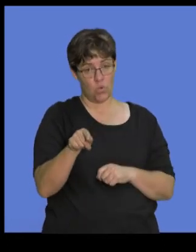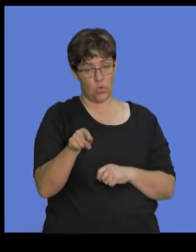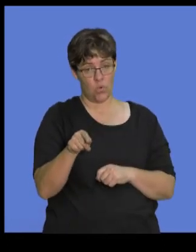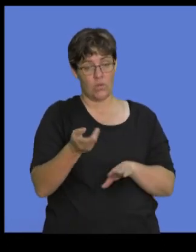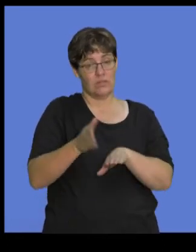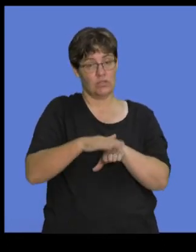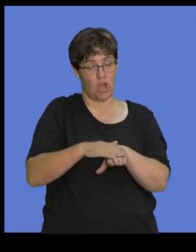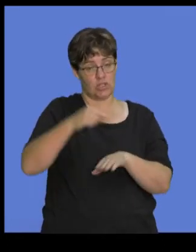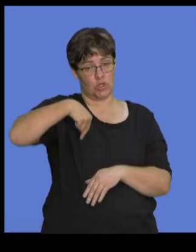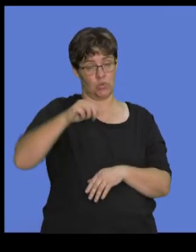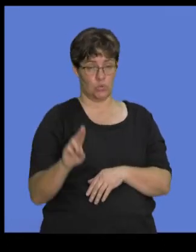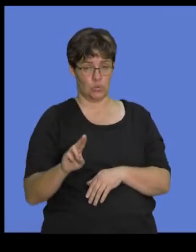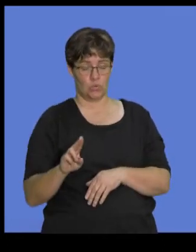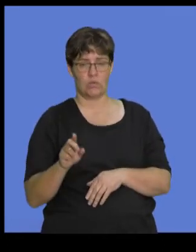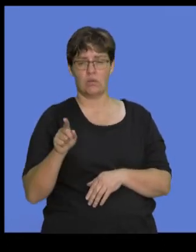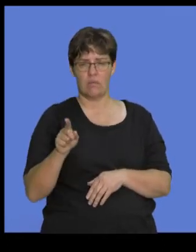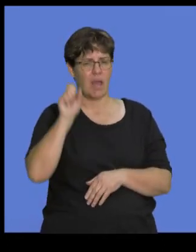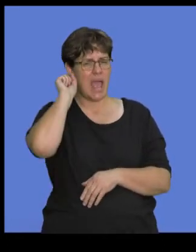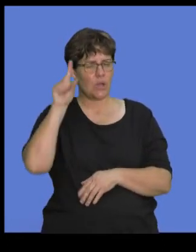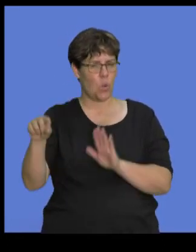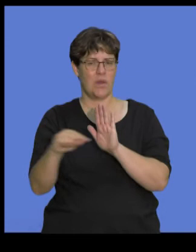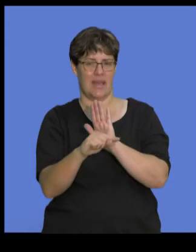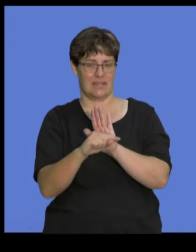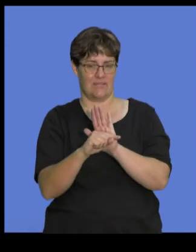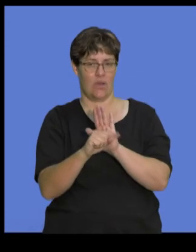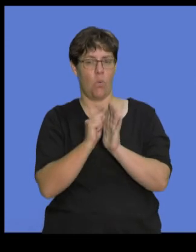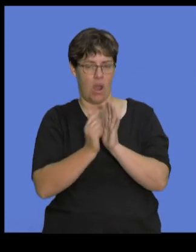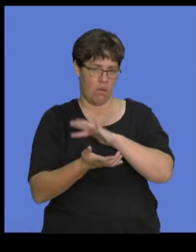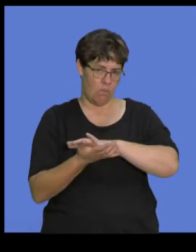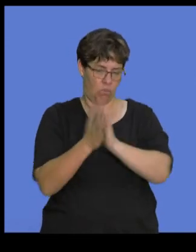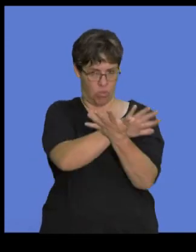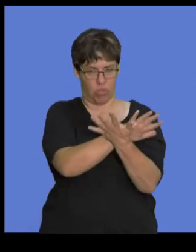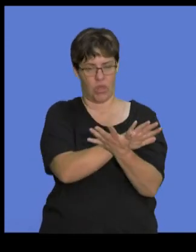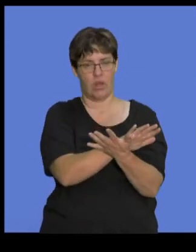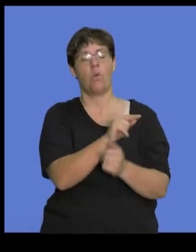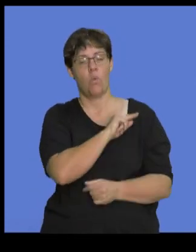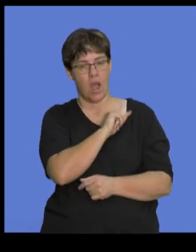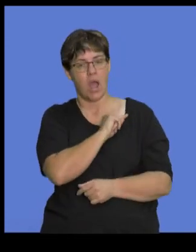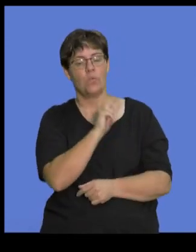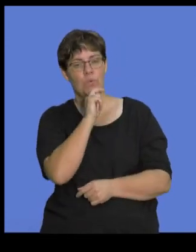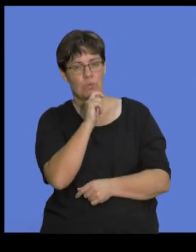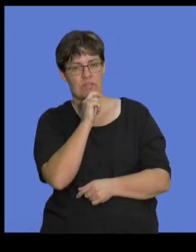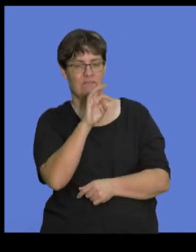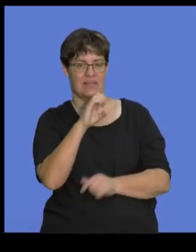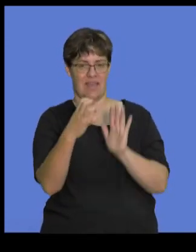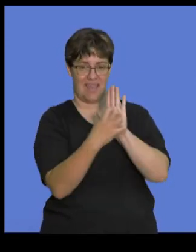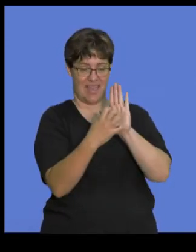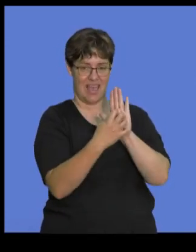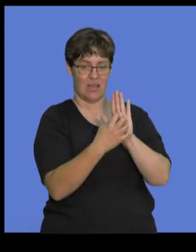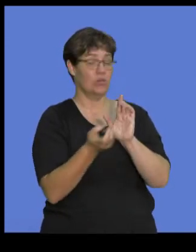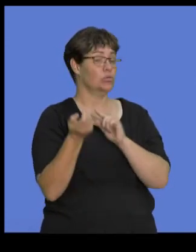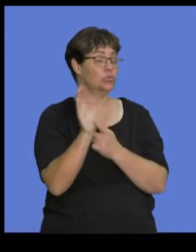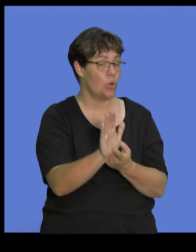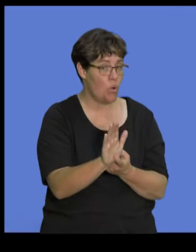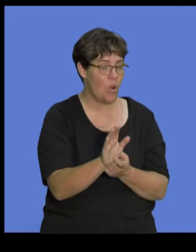the charge Q2. Now we'll ignore the negative because it will mess up our direction because we've used the vector diagram to